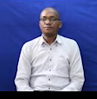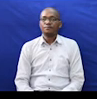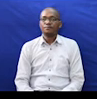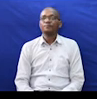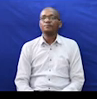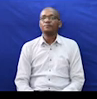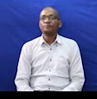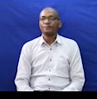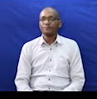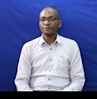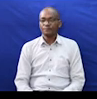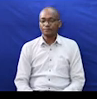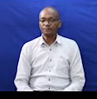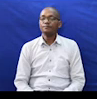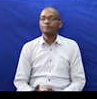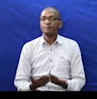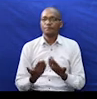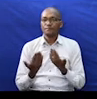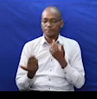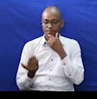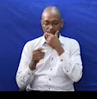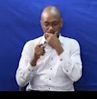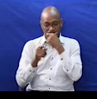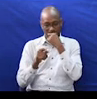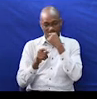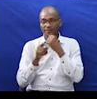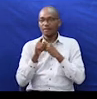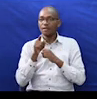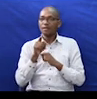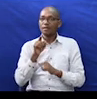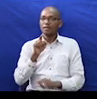In a right angle triangle,